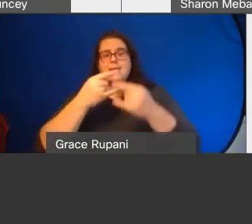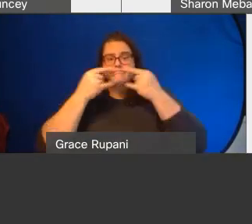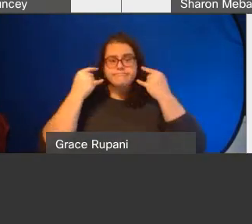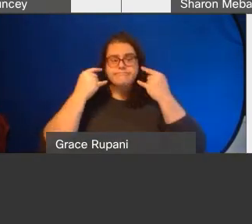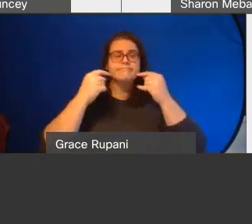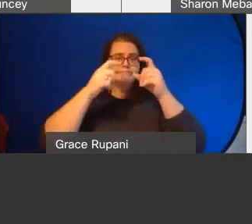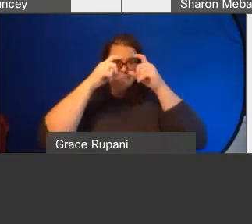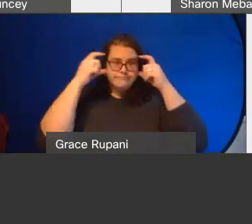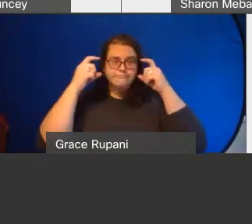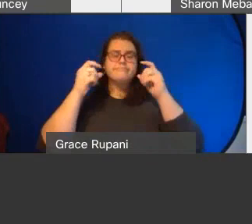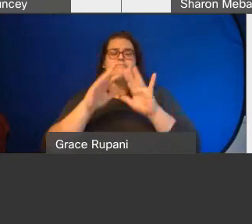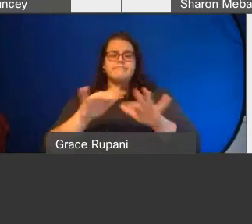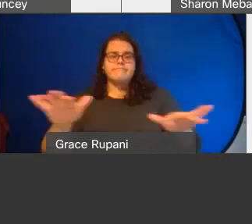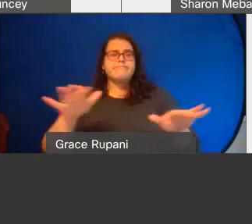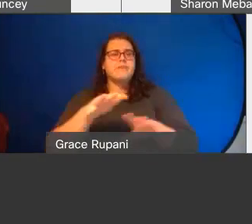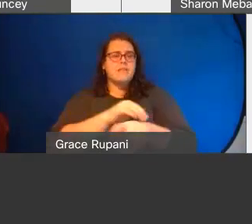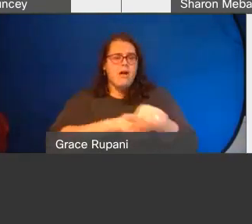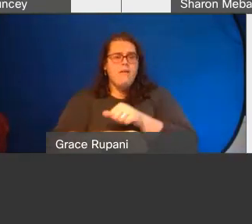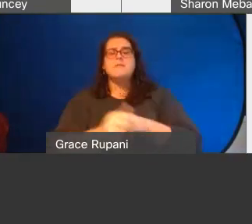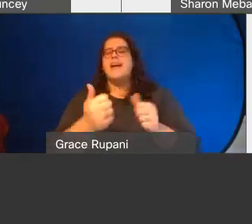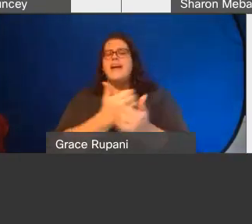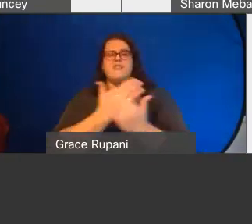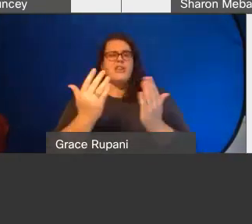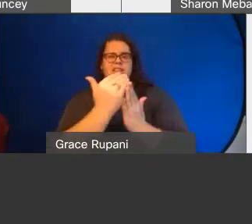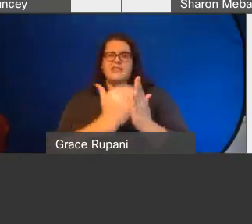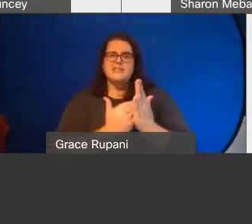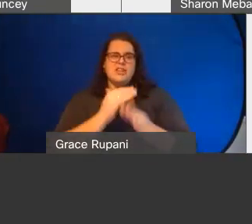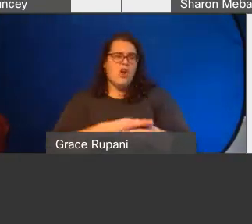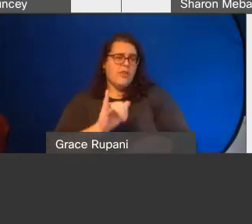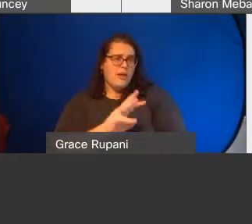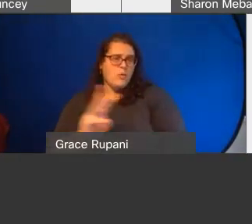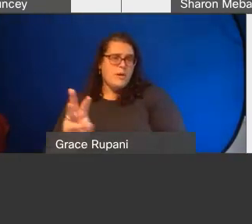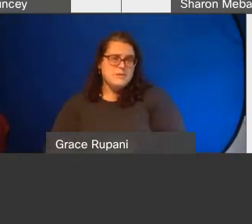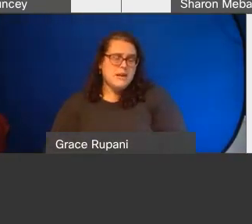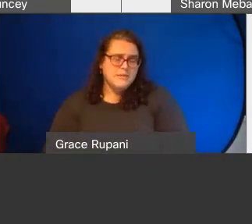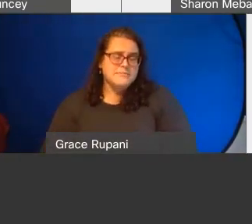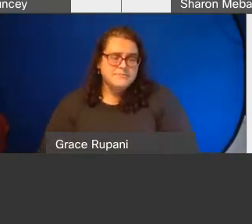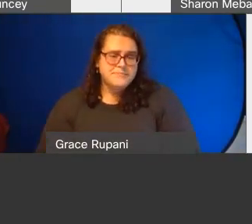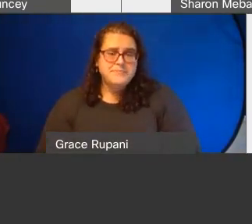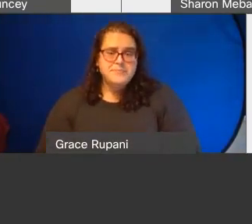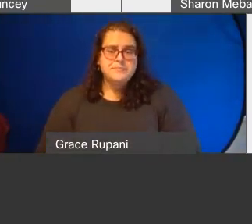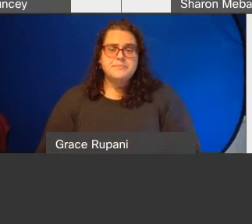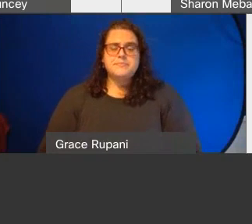listed on that website. And I got a question that came in.